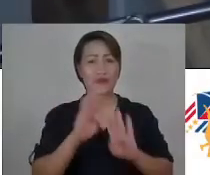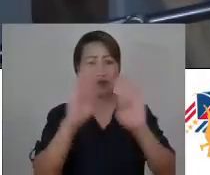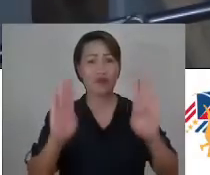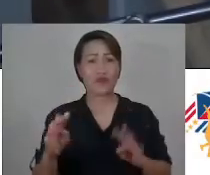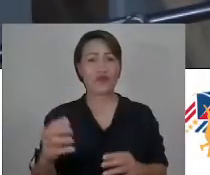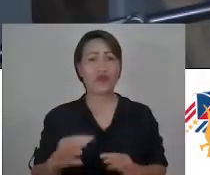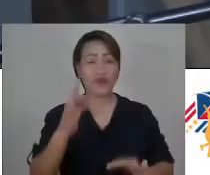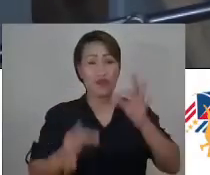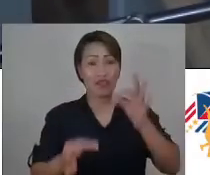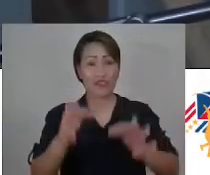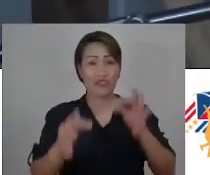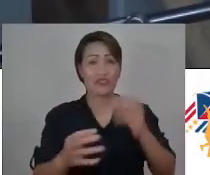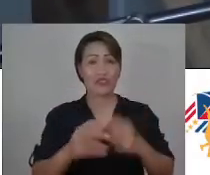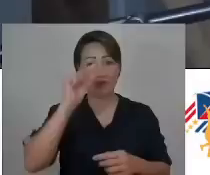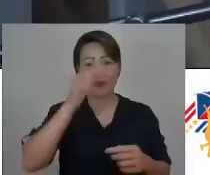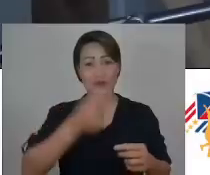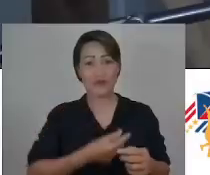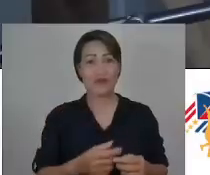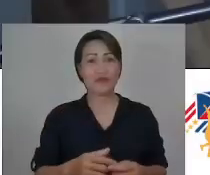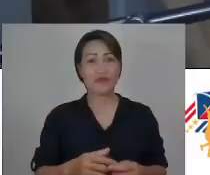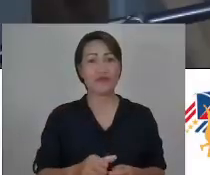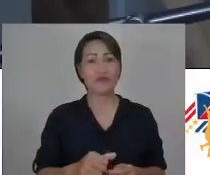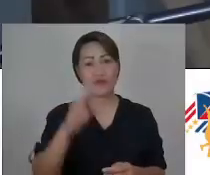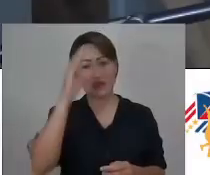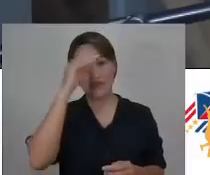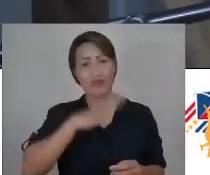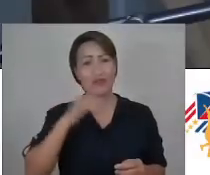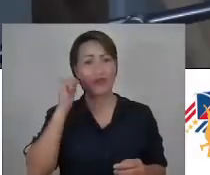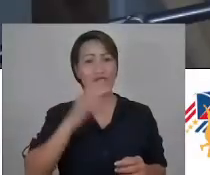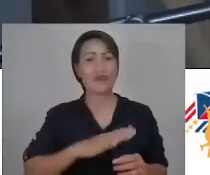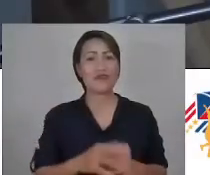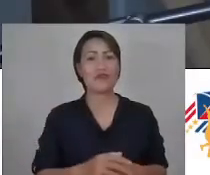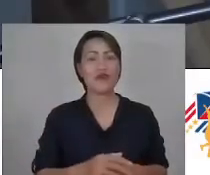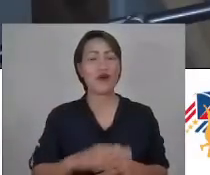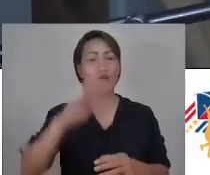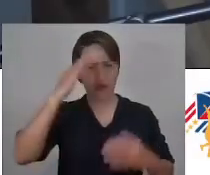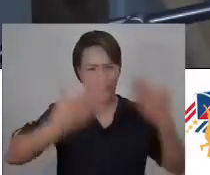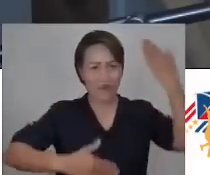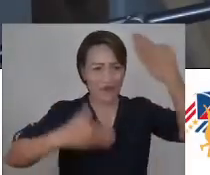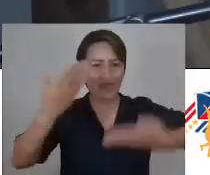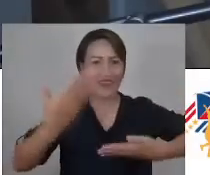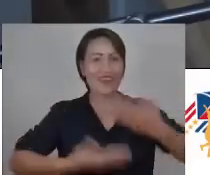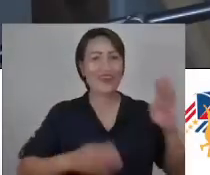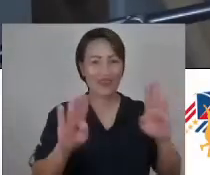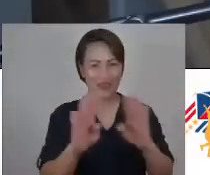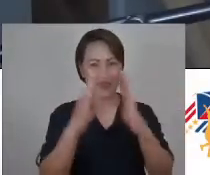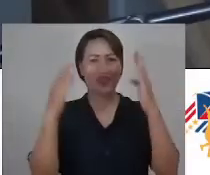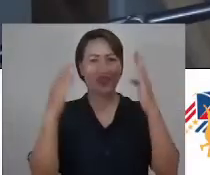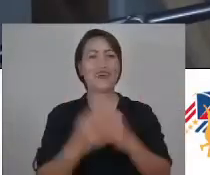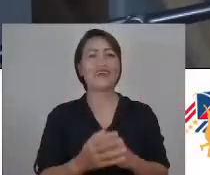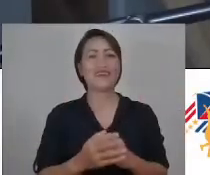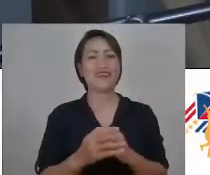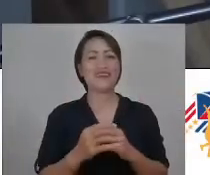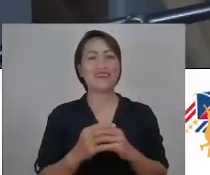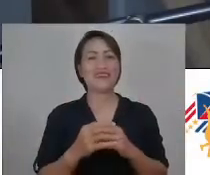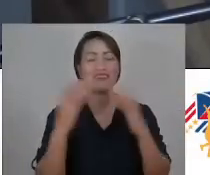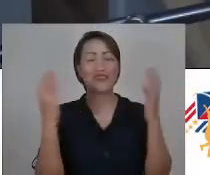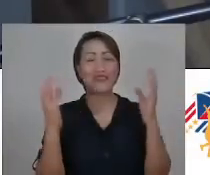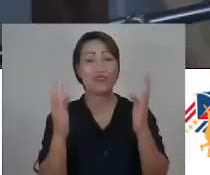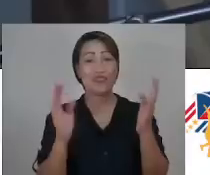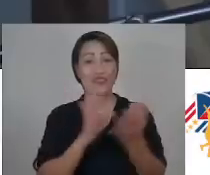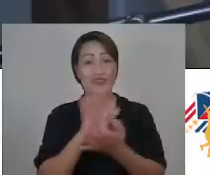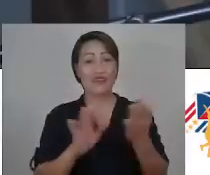and gentlemen, welcome to the opening ceremonies of the National Science and Technology Fair